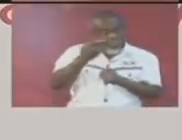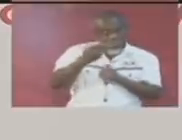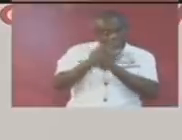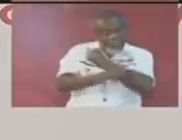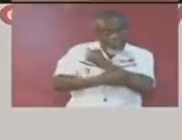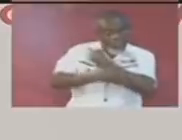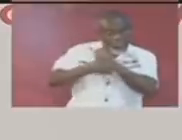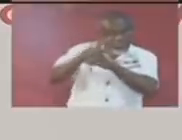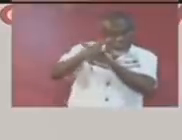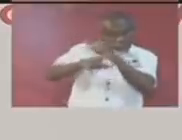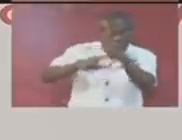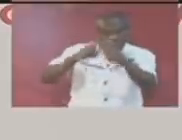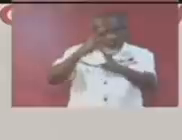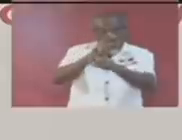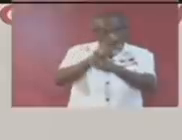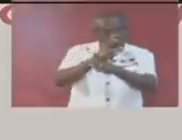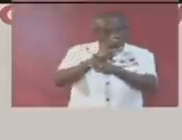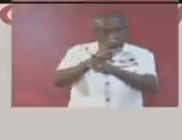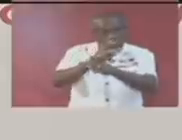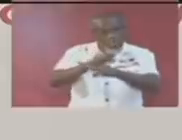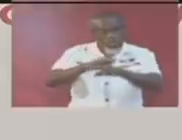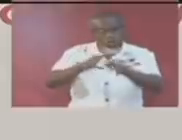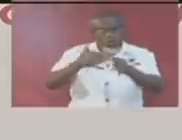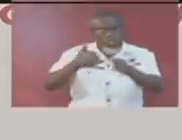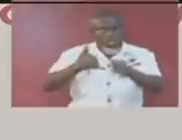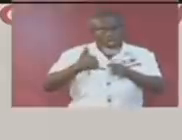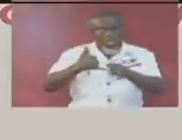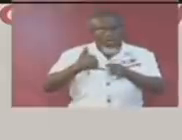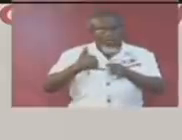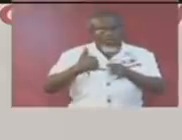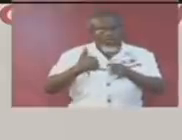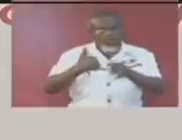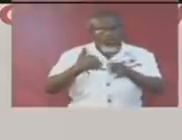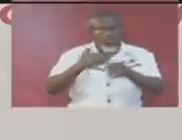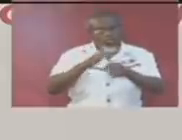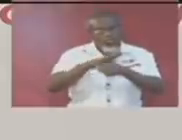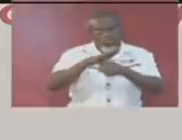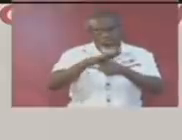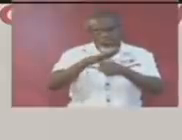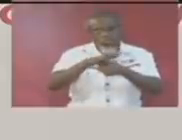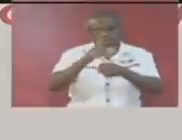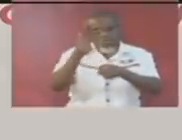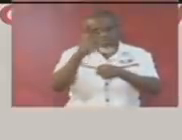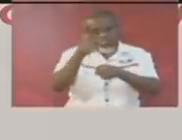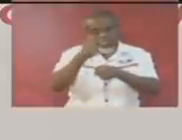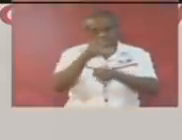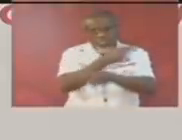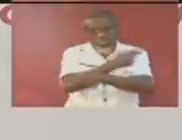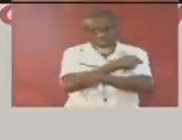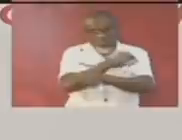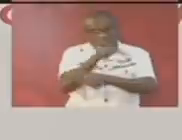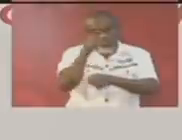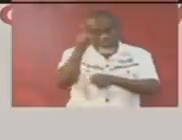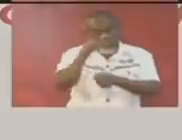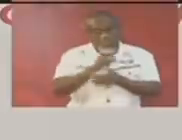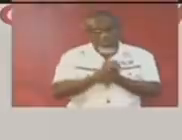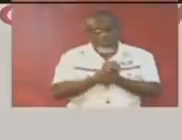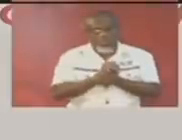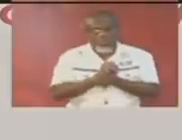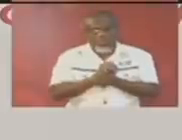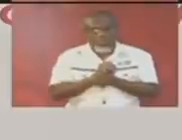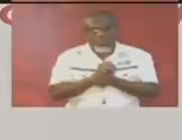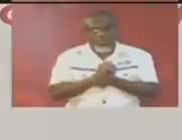have that capacity anymore. They don't have hospital capacity. They don't have ICU capacity. Continuing the public health